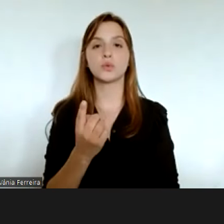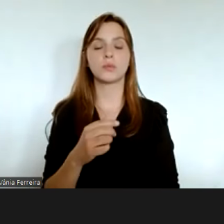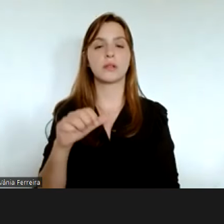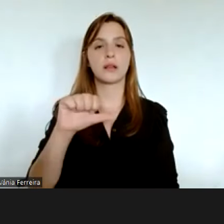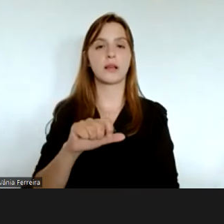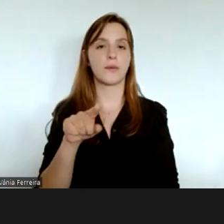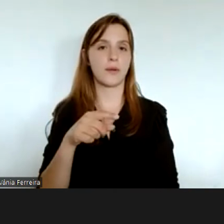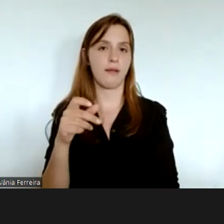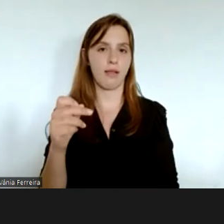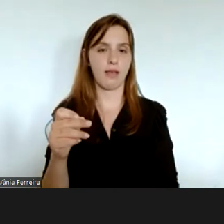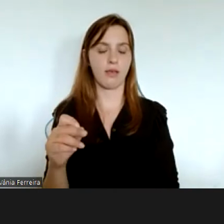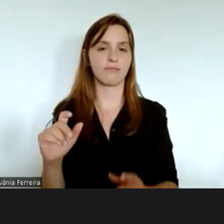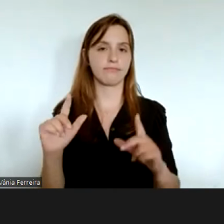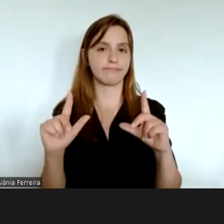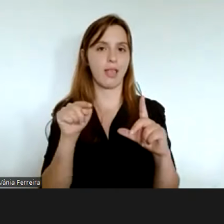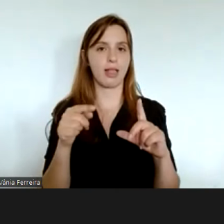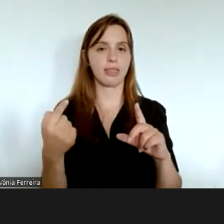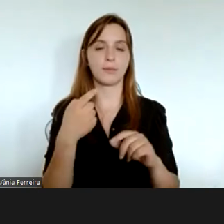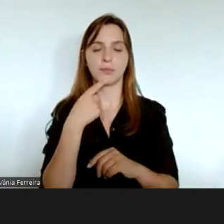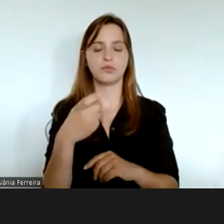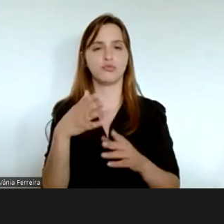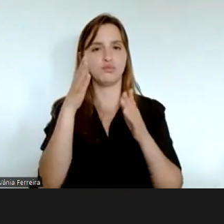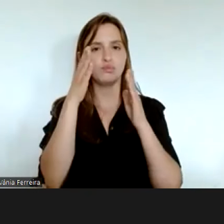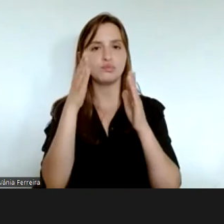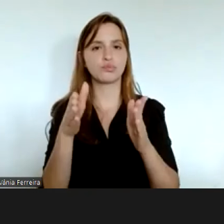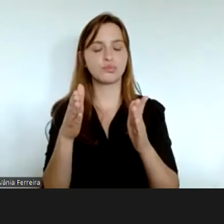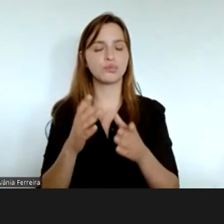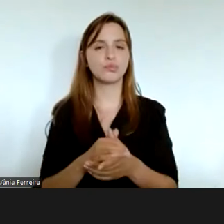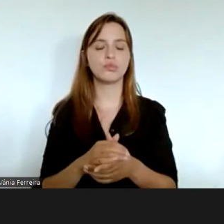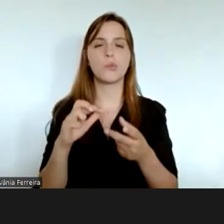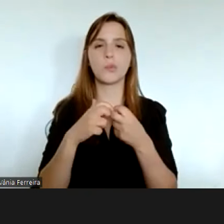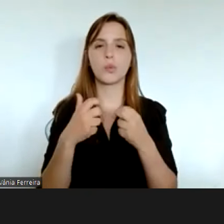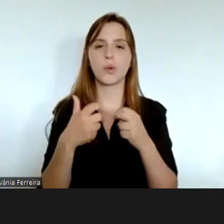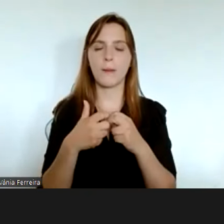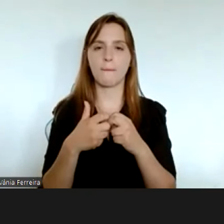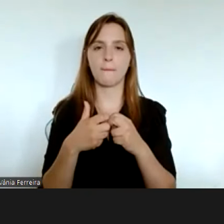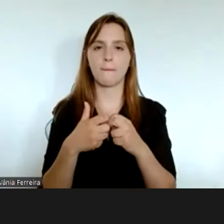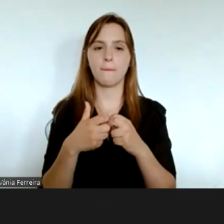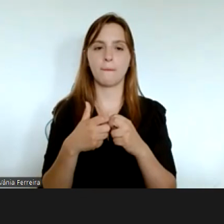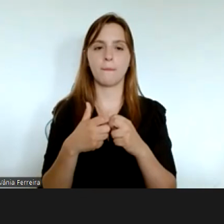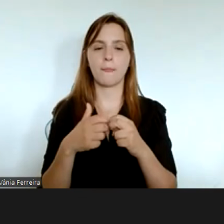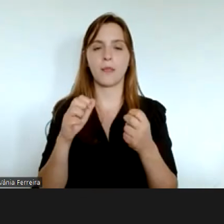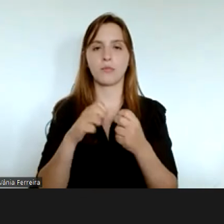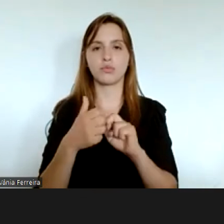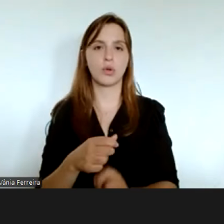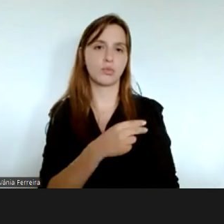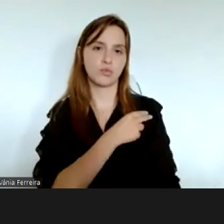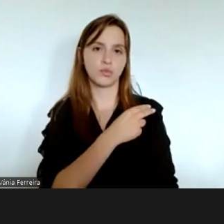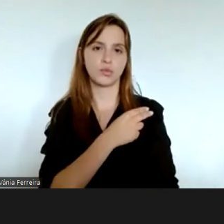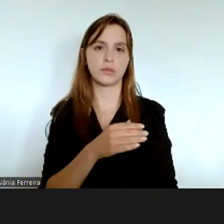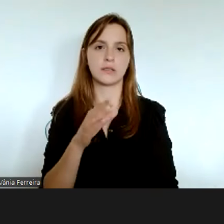box, which is actually focusing on a problem at the University of Szeged in one